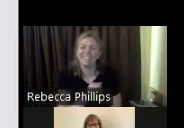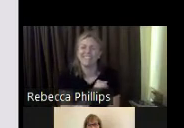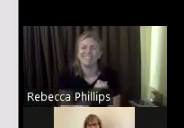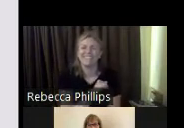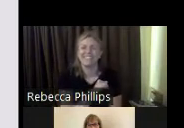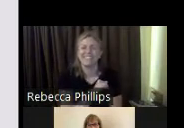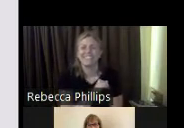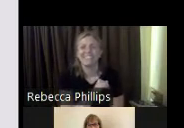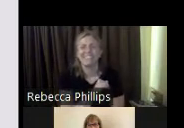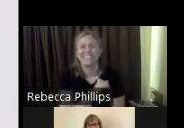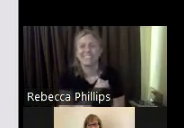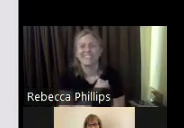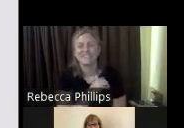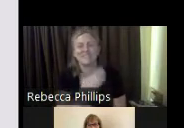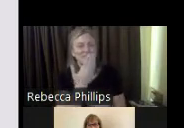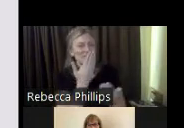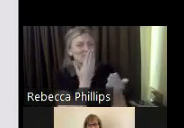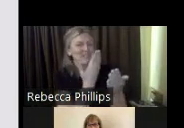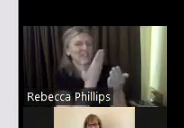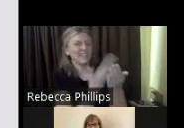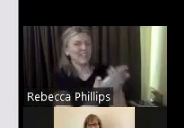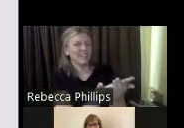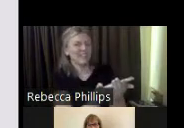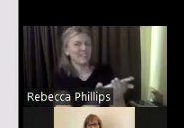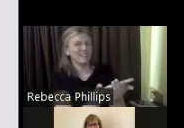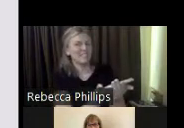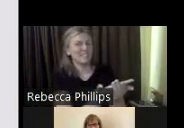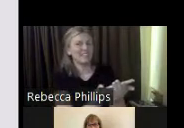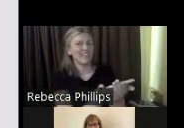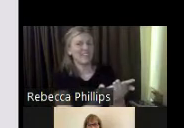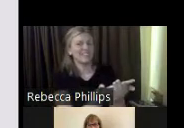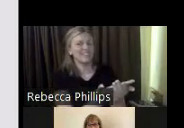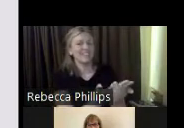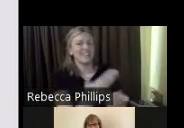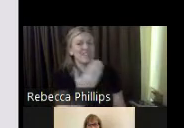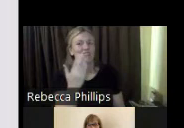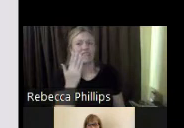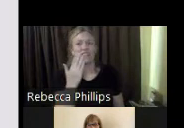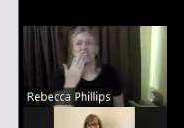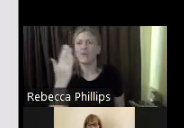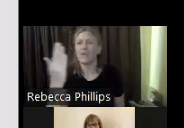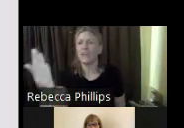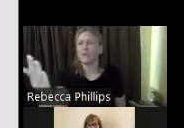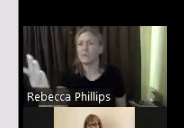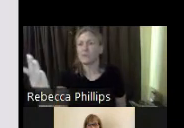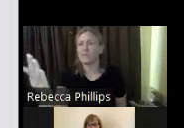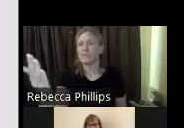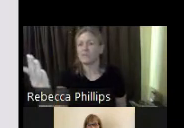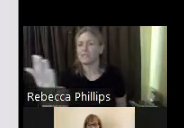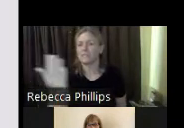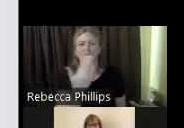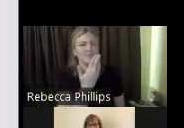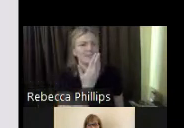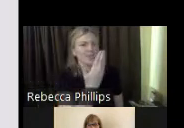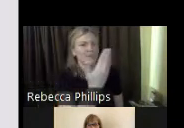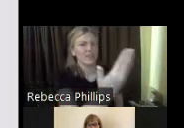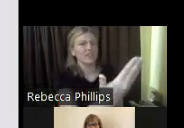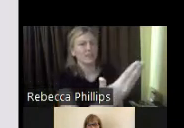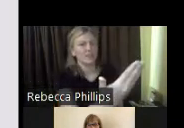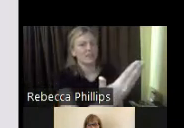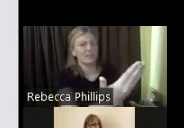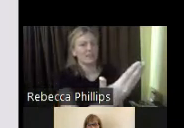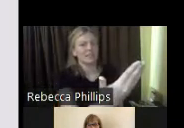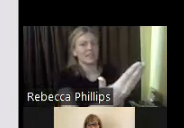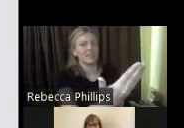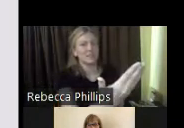trying. Yeah, so good goes into your hand. You think of thank you, it like goes towards the person. So thank